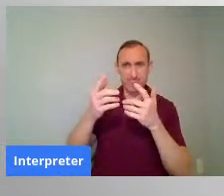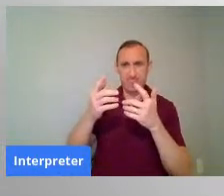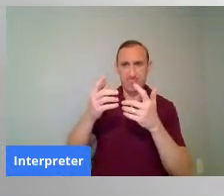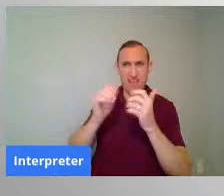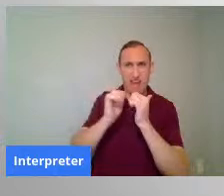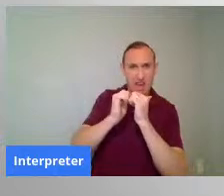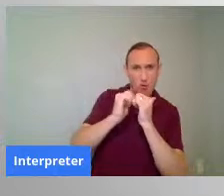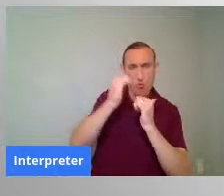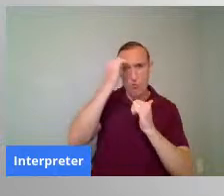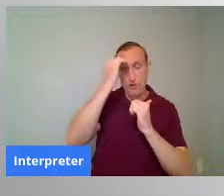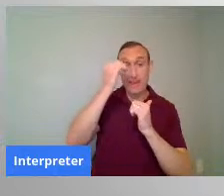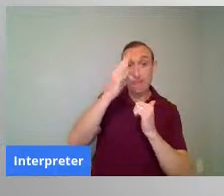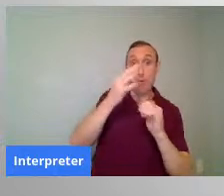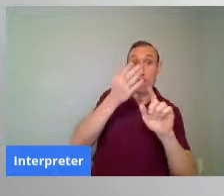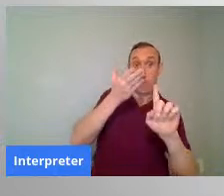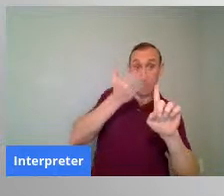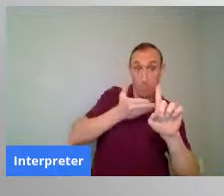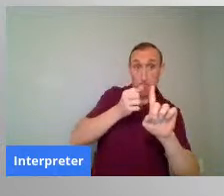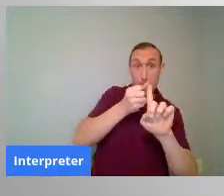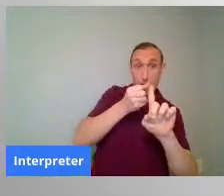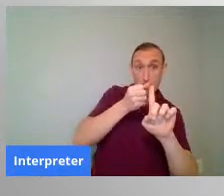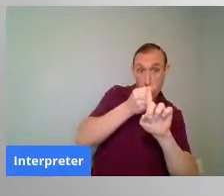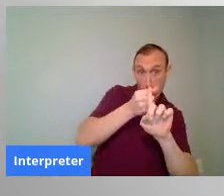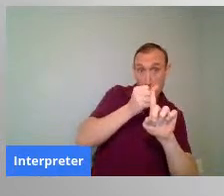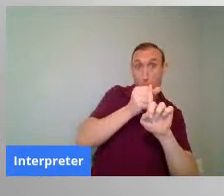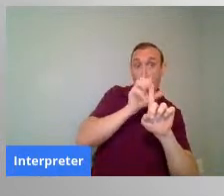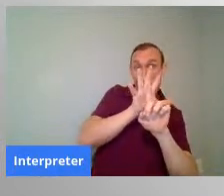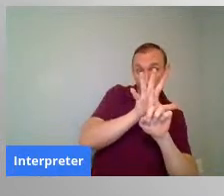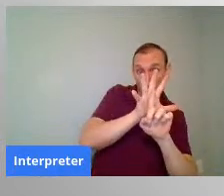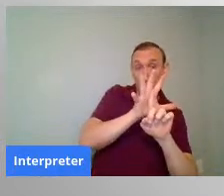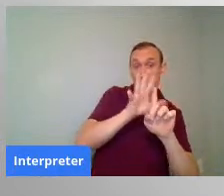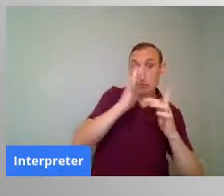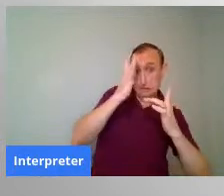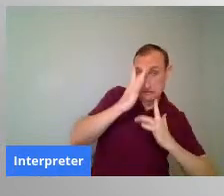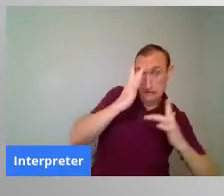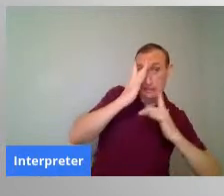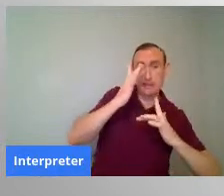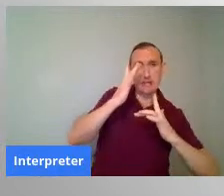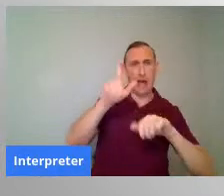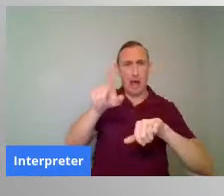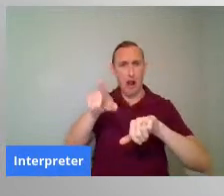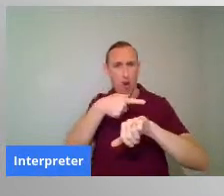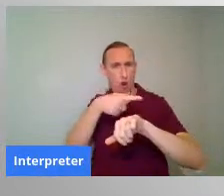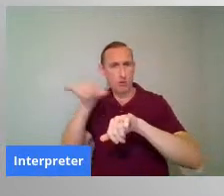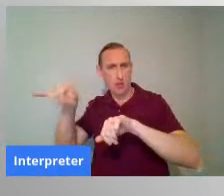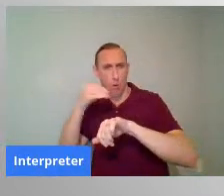some adjustments to that based on the latest CDC guidelines?